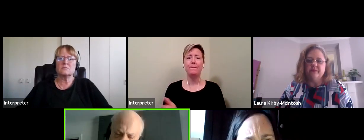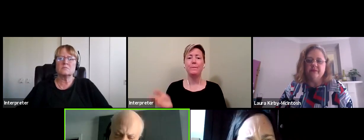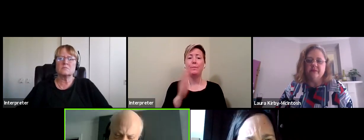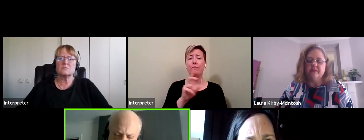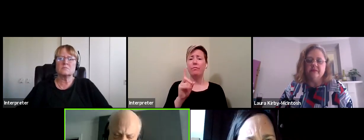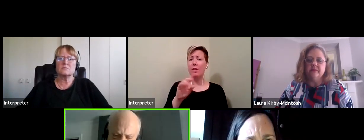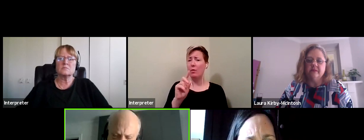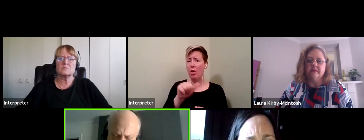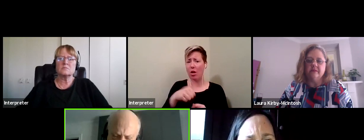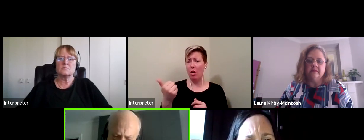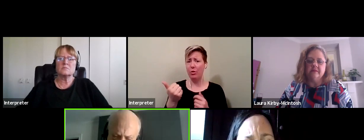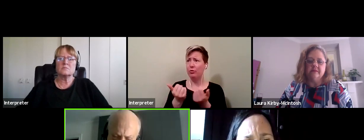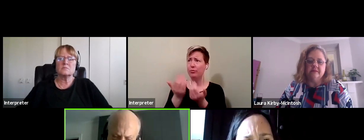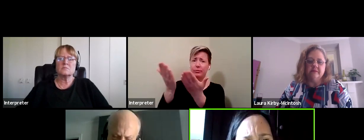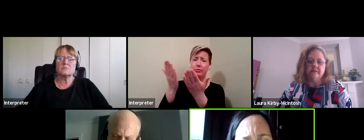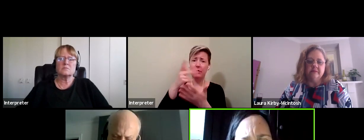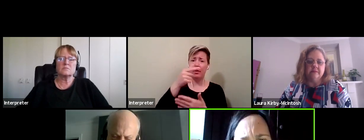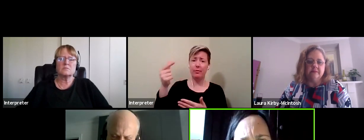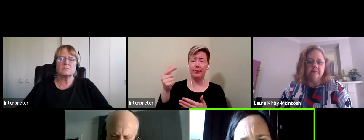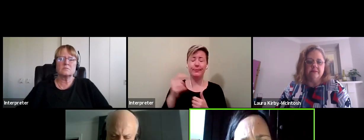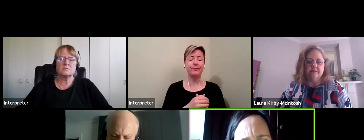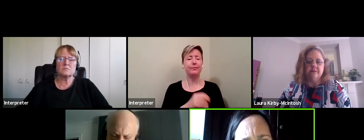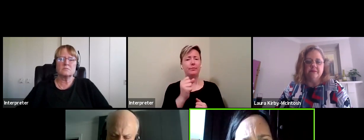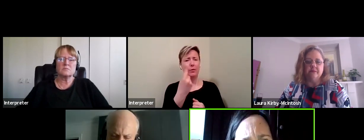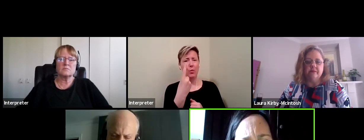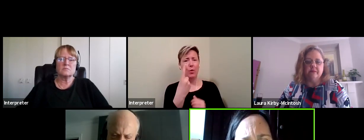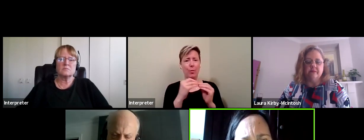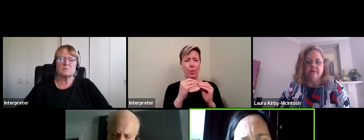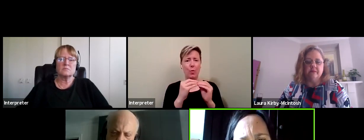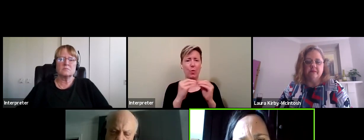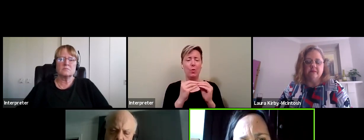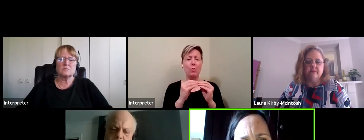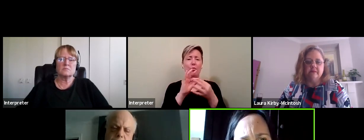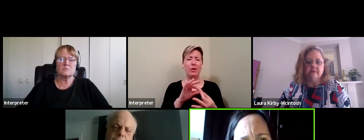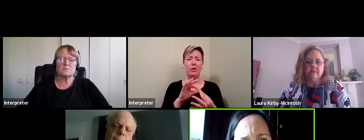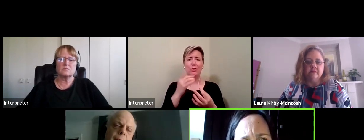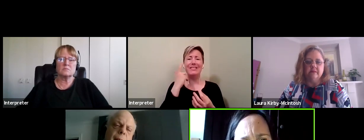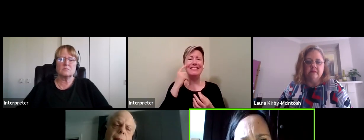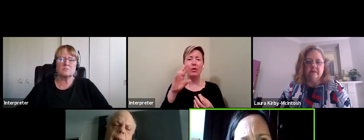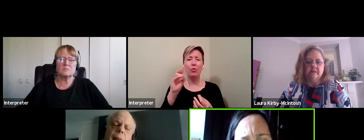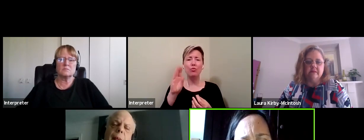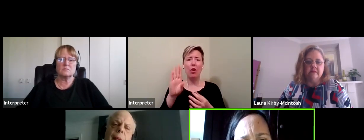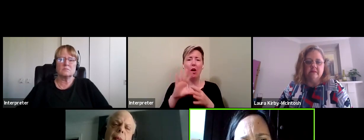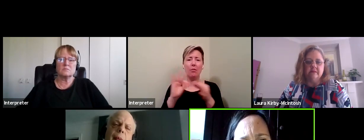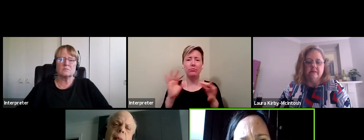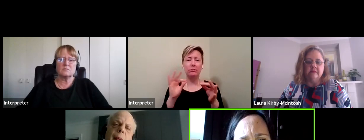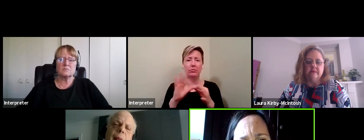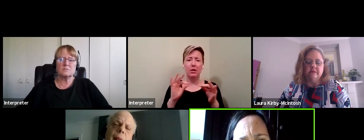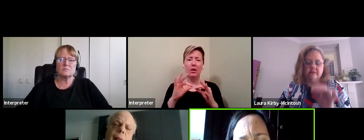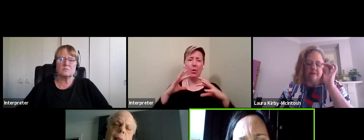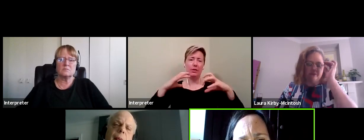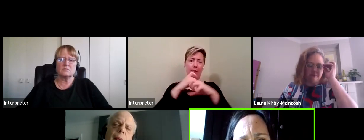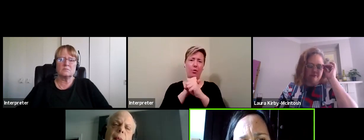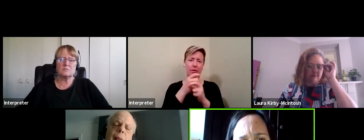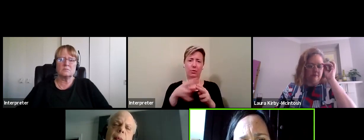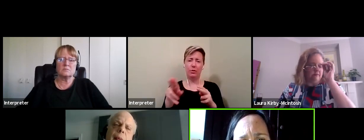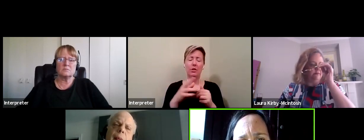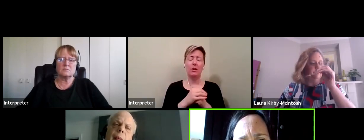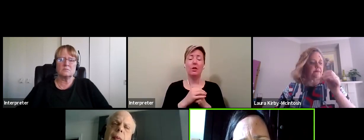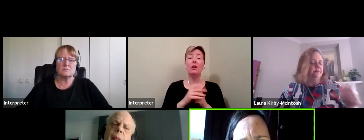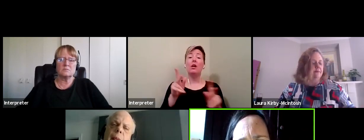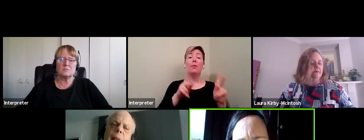you'd like to propose? Well, so the last one really has to do with what Robert was talking about. And I just want to summarize quickly, though, David. So, people with disabilities